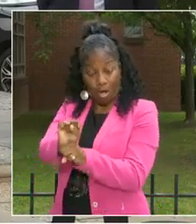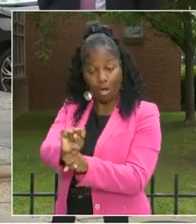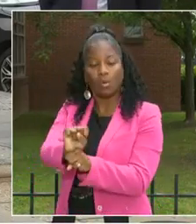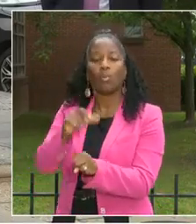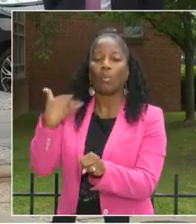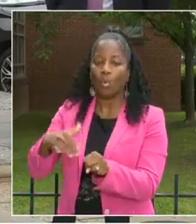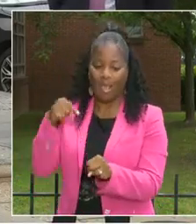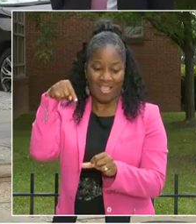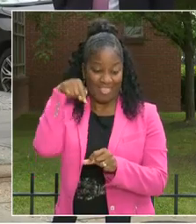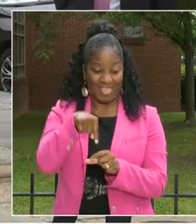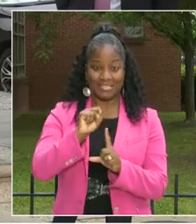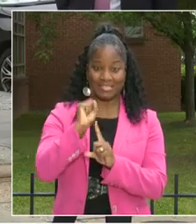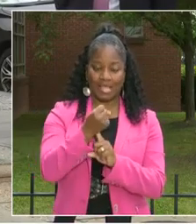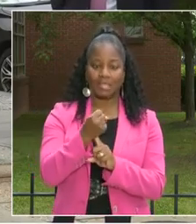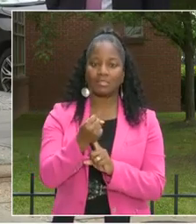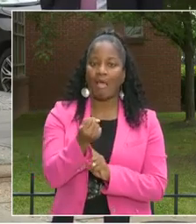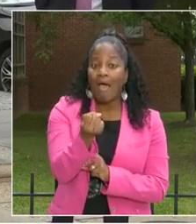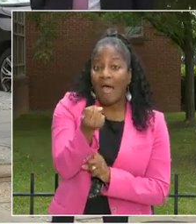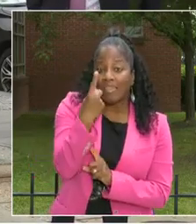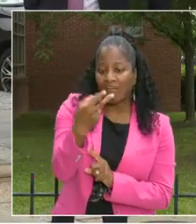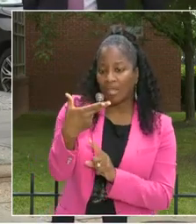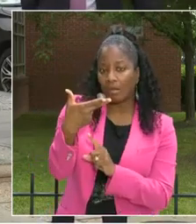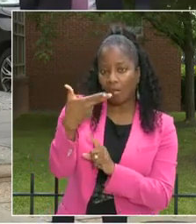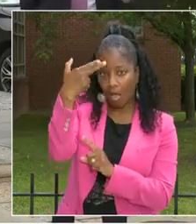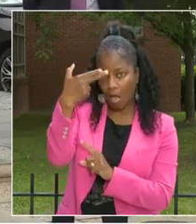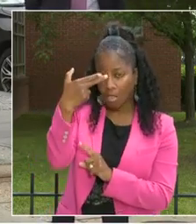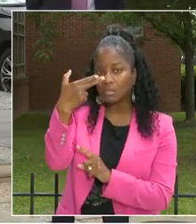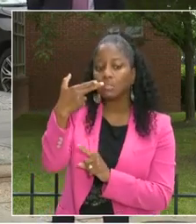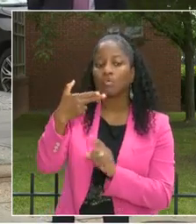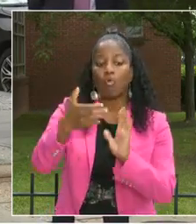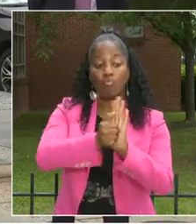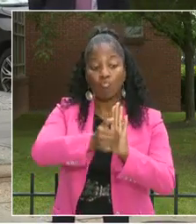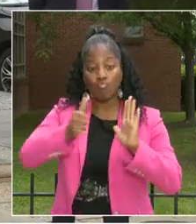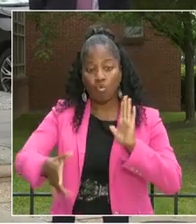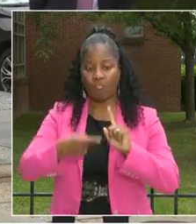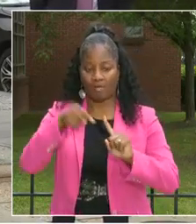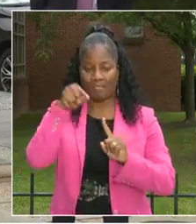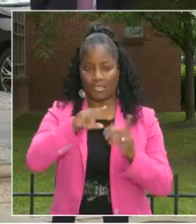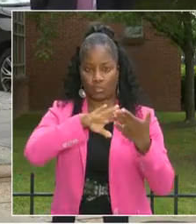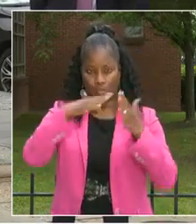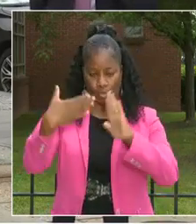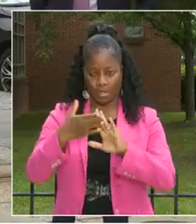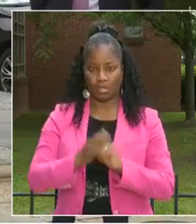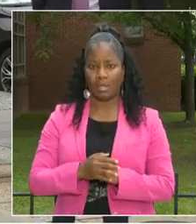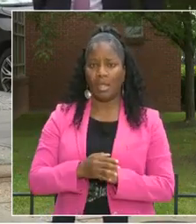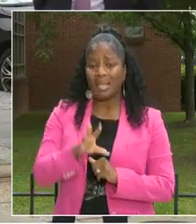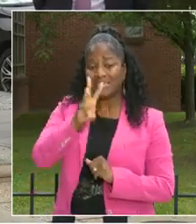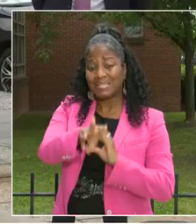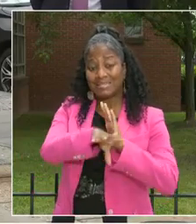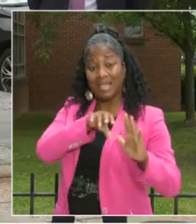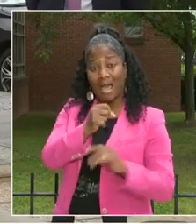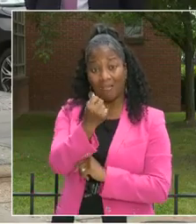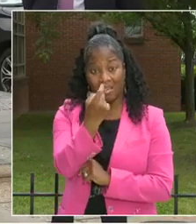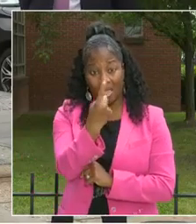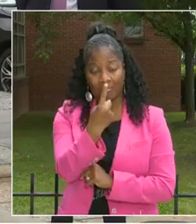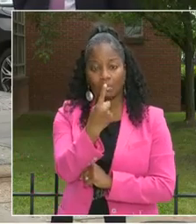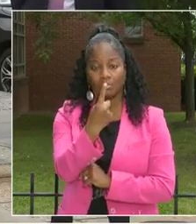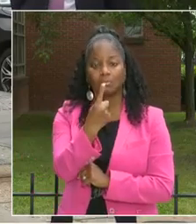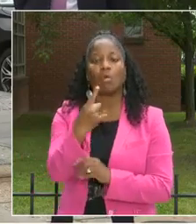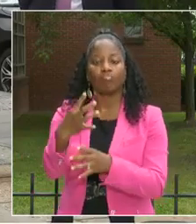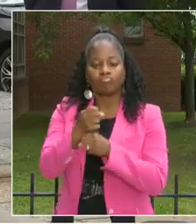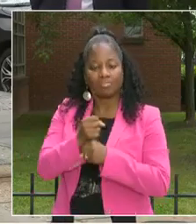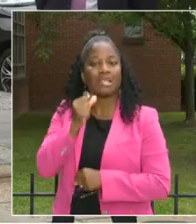this case, 11 firearms were removed from this community. 6 of those were recovered